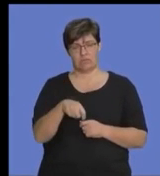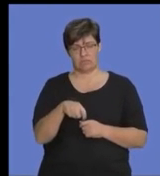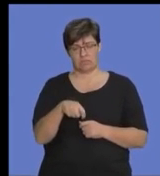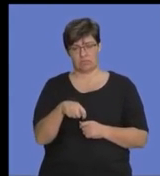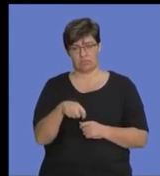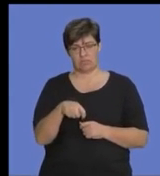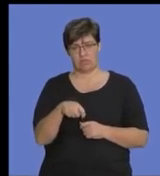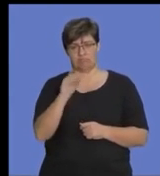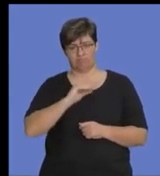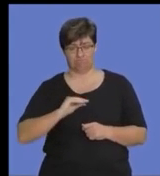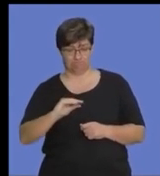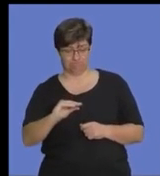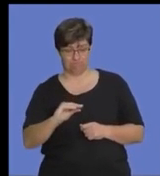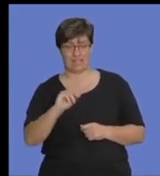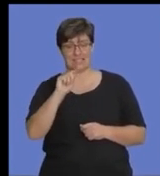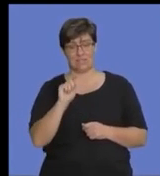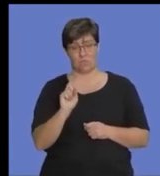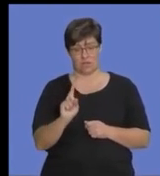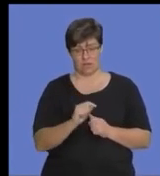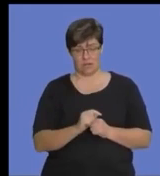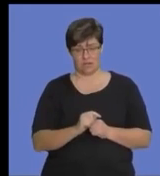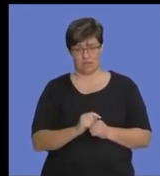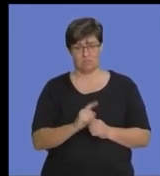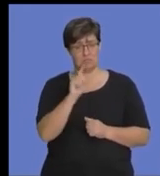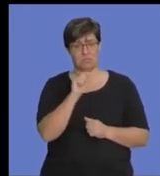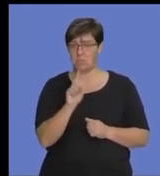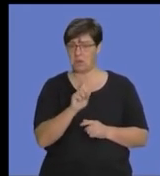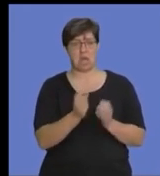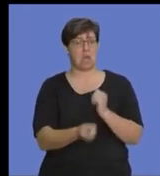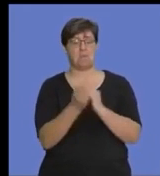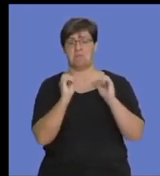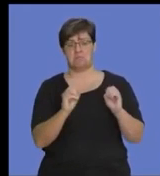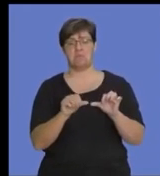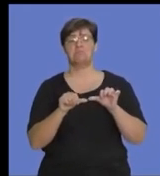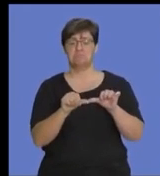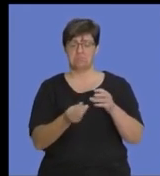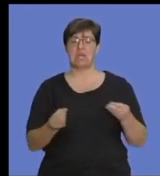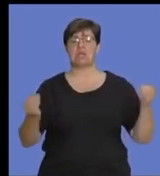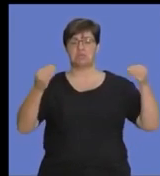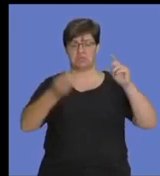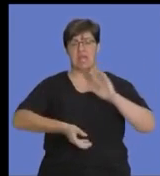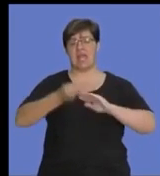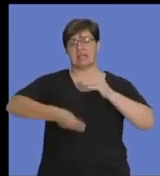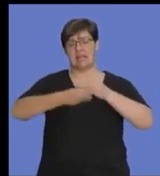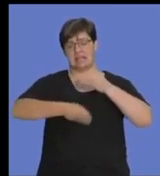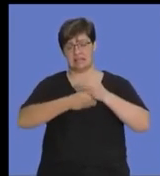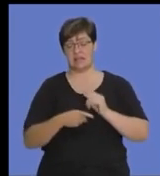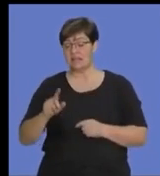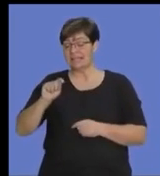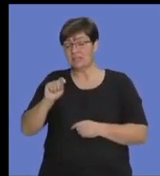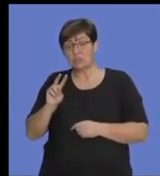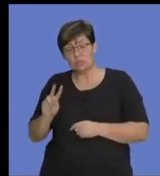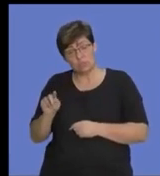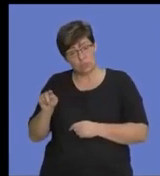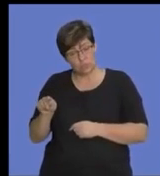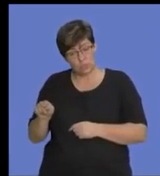1,000 that the person is putting in. At T1, there is nothing that is happening. They're still gaining interest. And then at